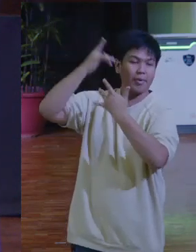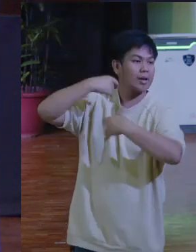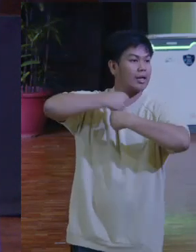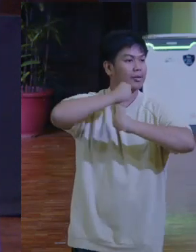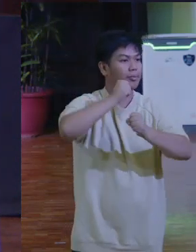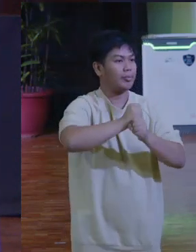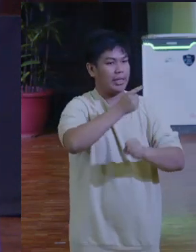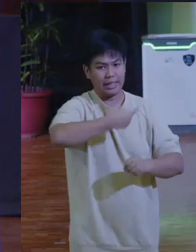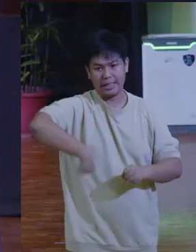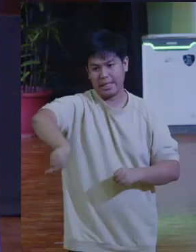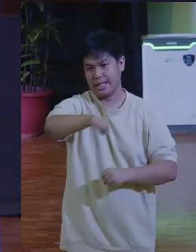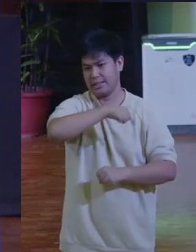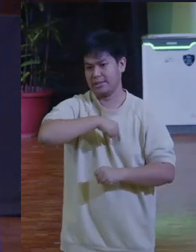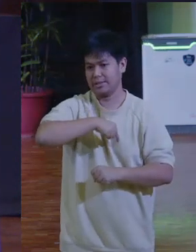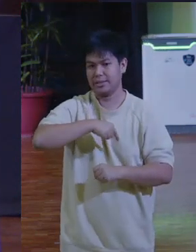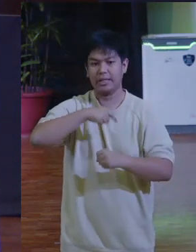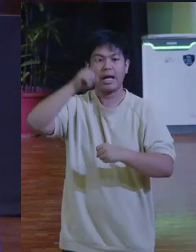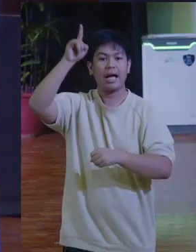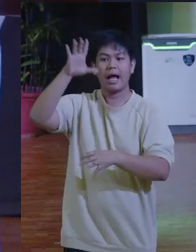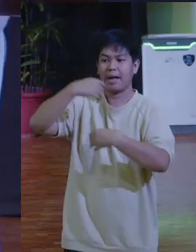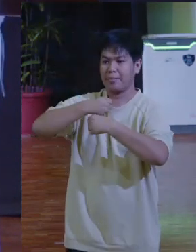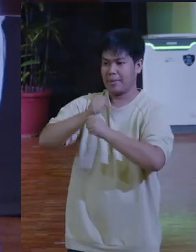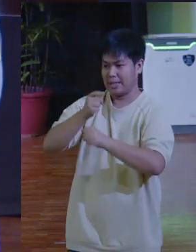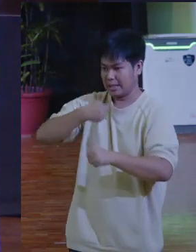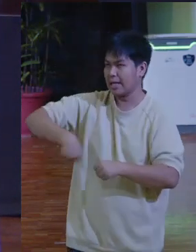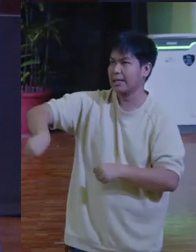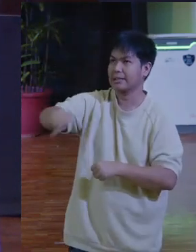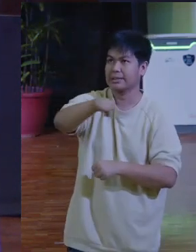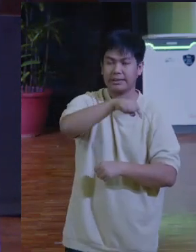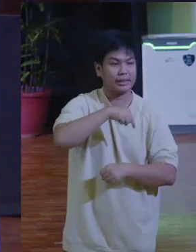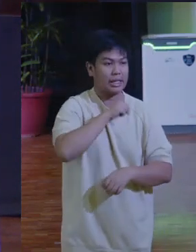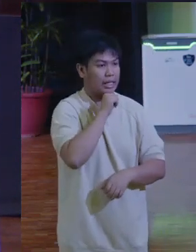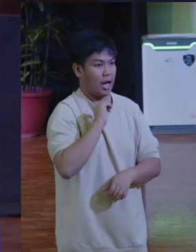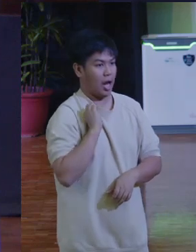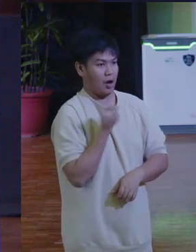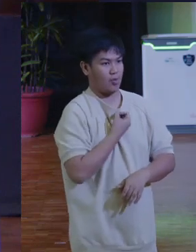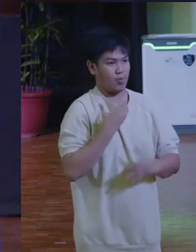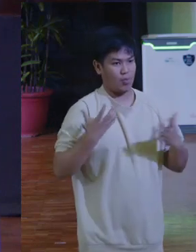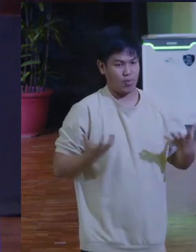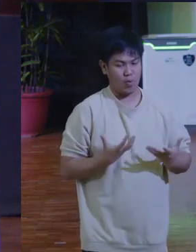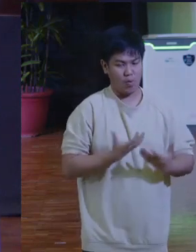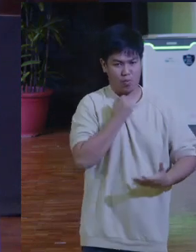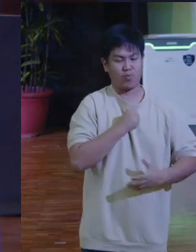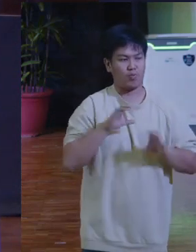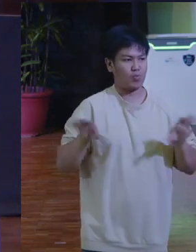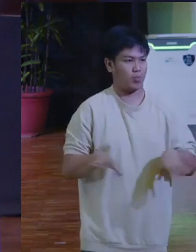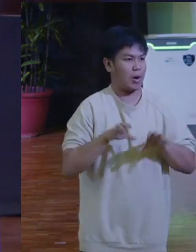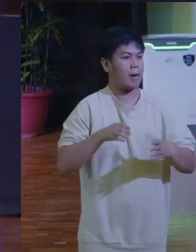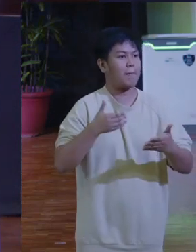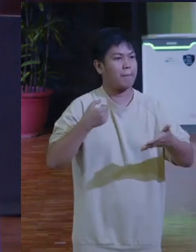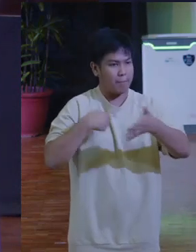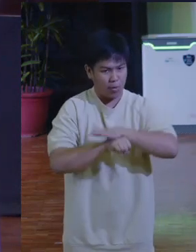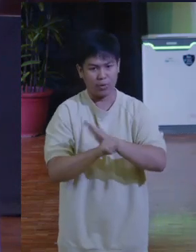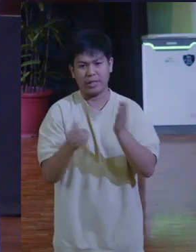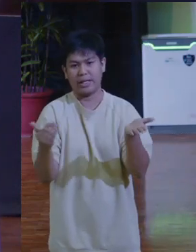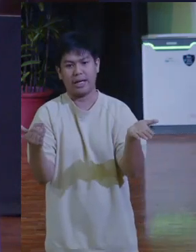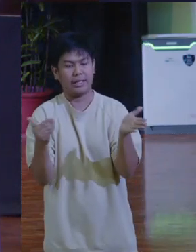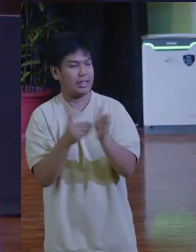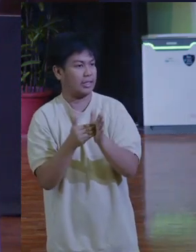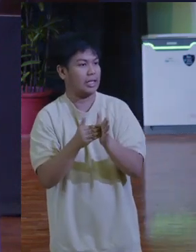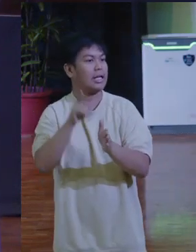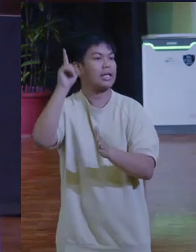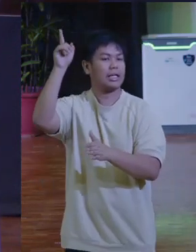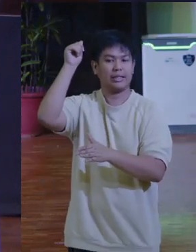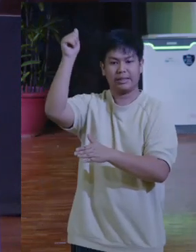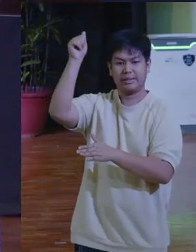caused us. He has caused us. Hindi tayo. He has caused us to be born again